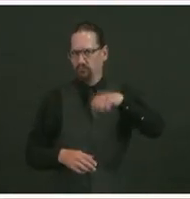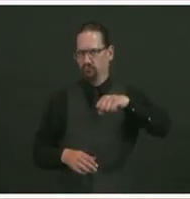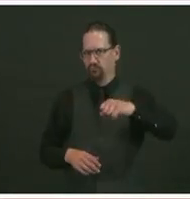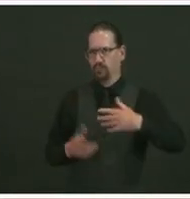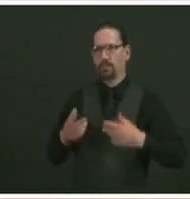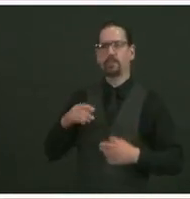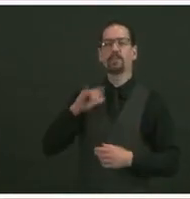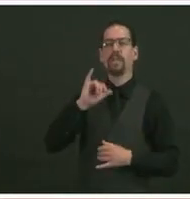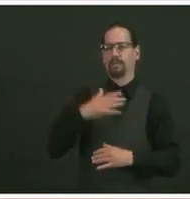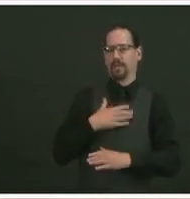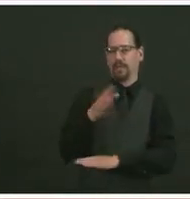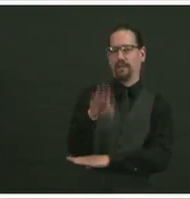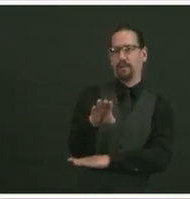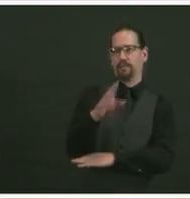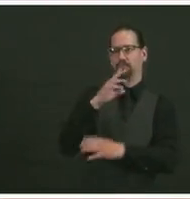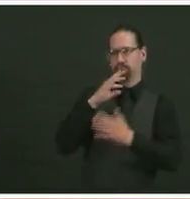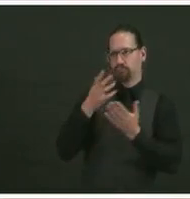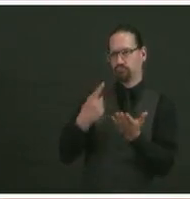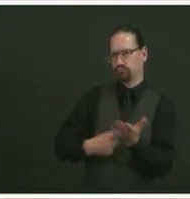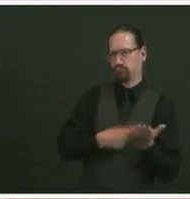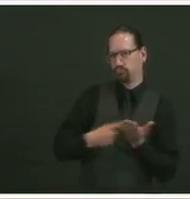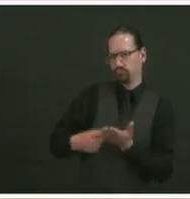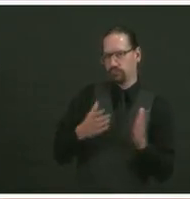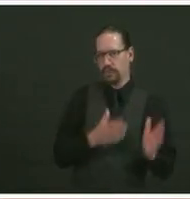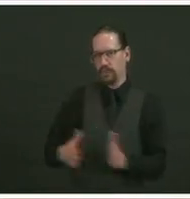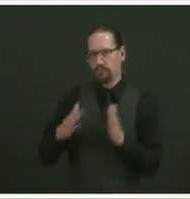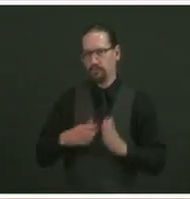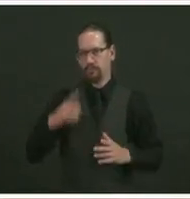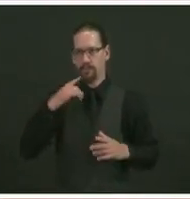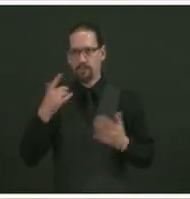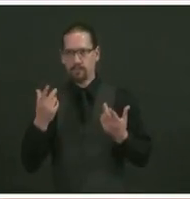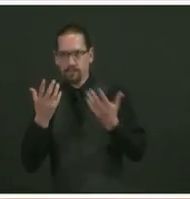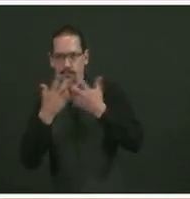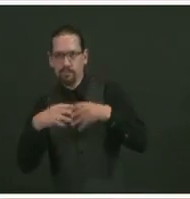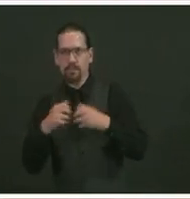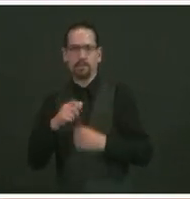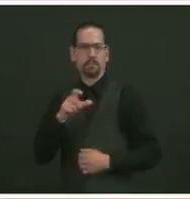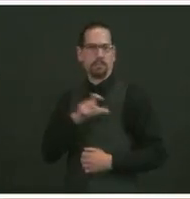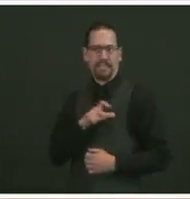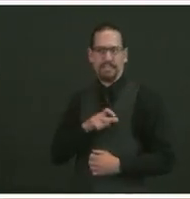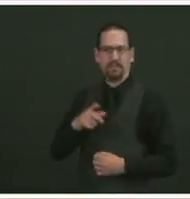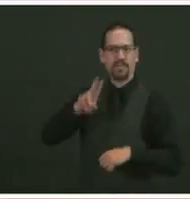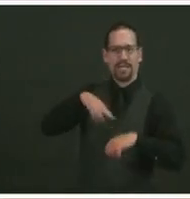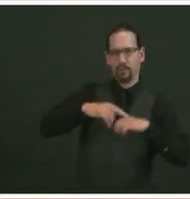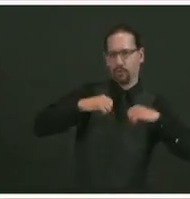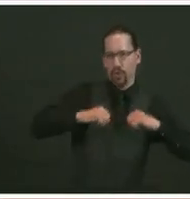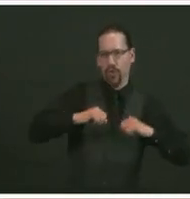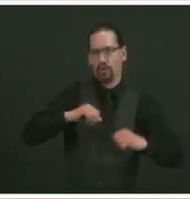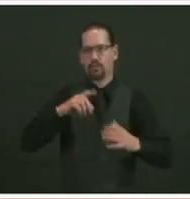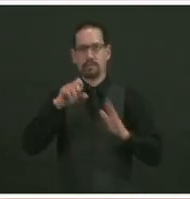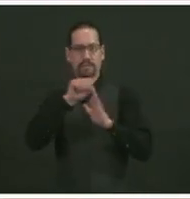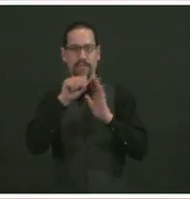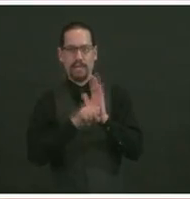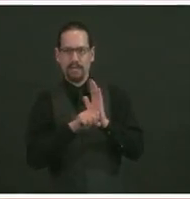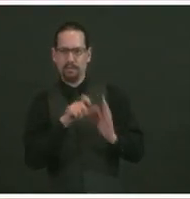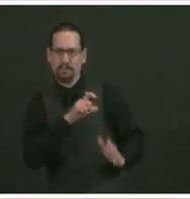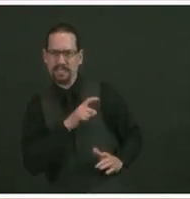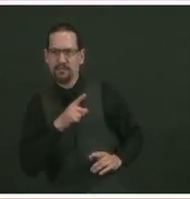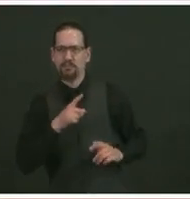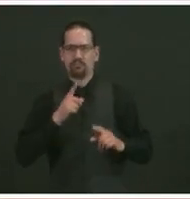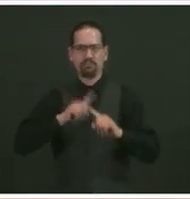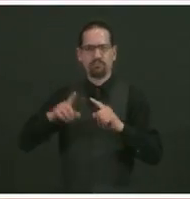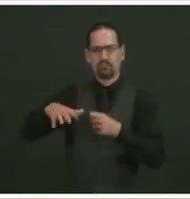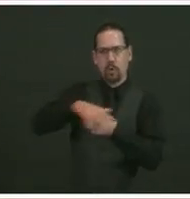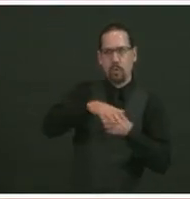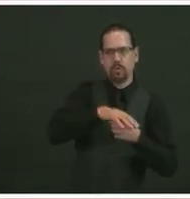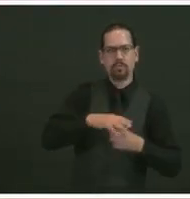but we're working around the clock with local law enforcement, the Guard, and the state police. There are, last night, by the way, there was a